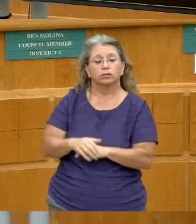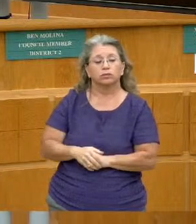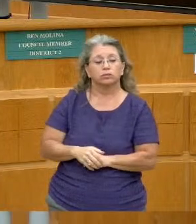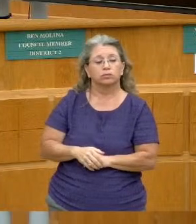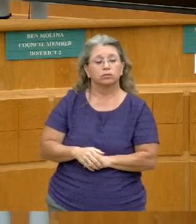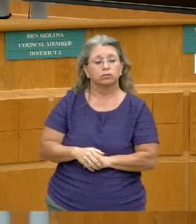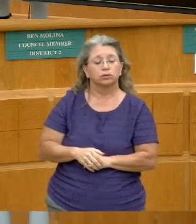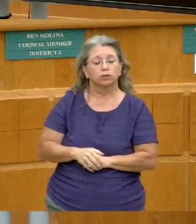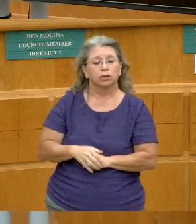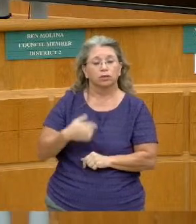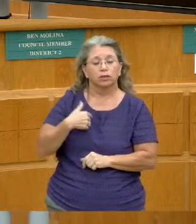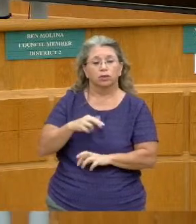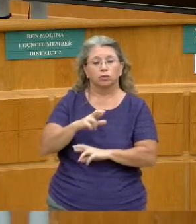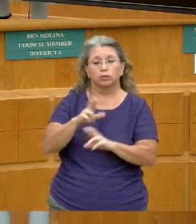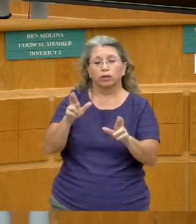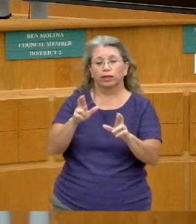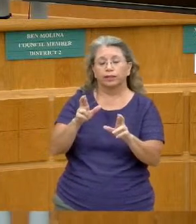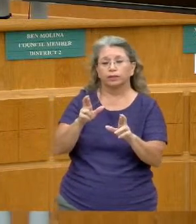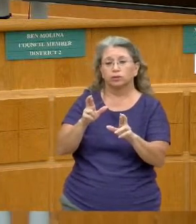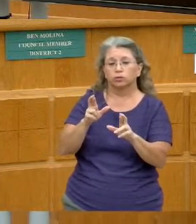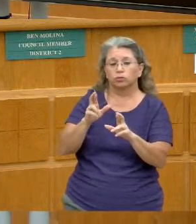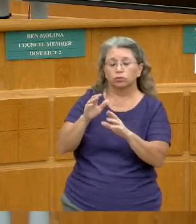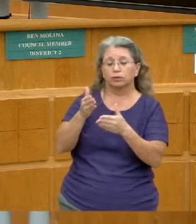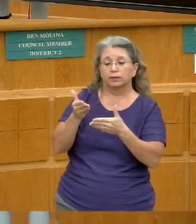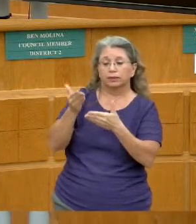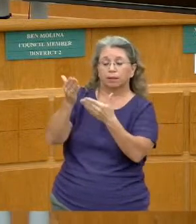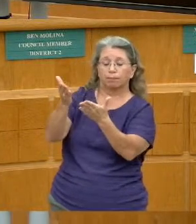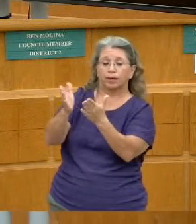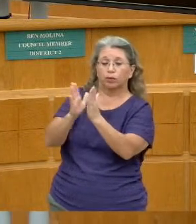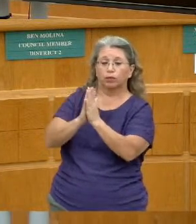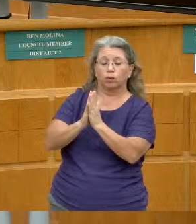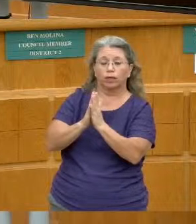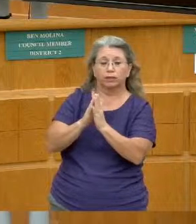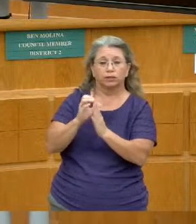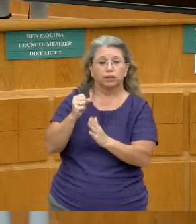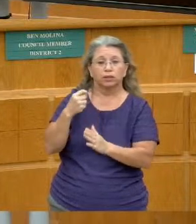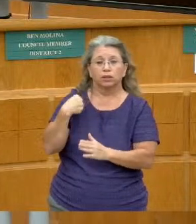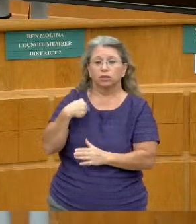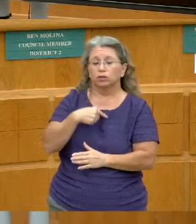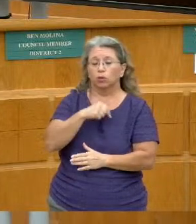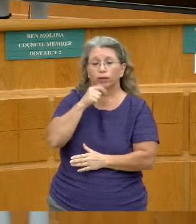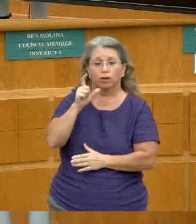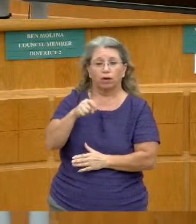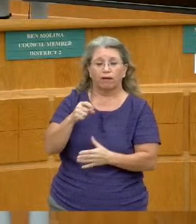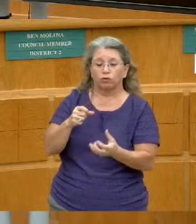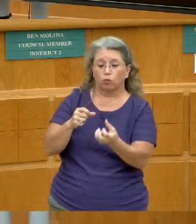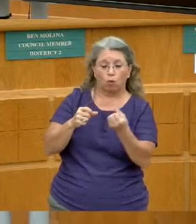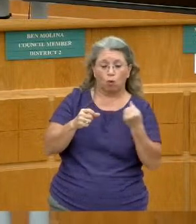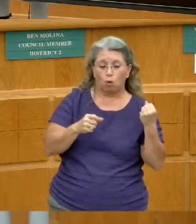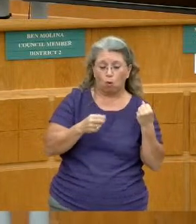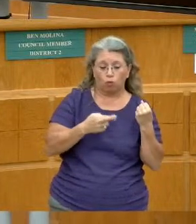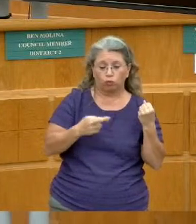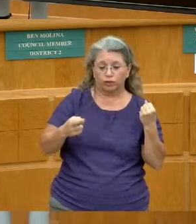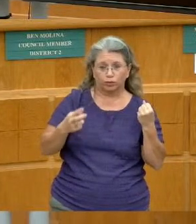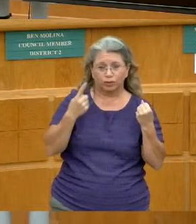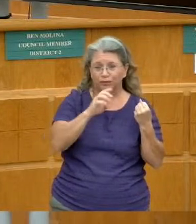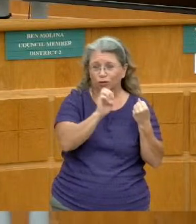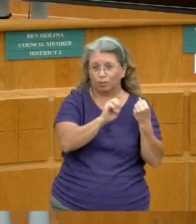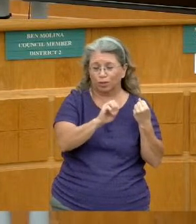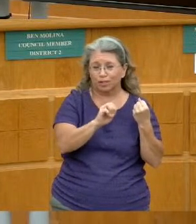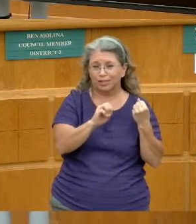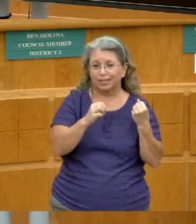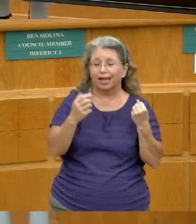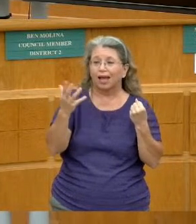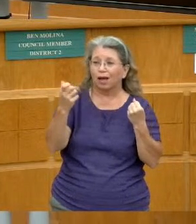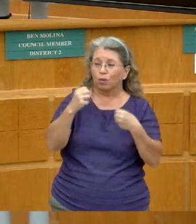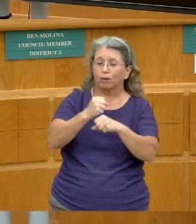make sure that we can get an ask also so that we don't have to hold back resources for emergencies. We'd like to make sure we could get